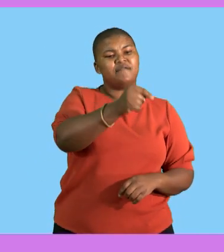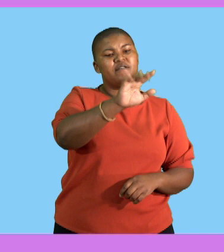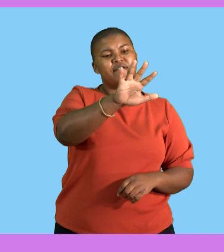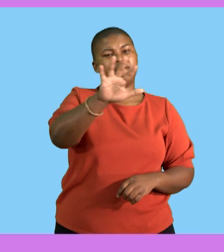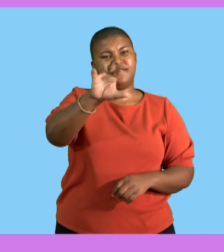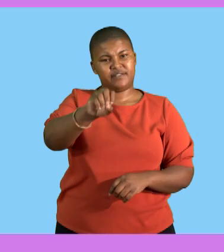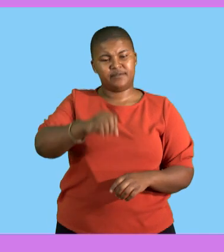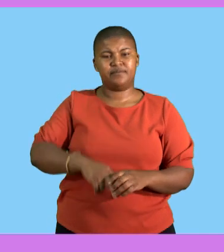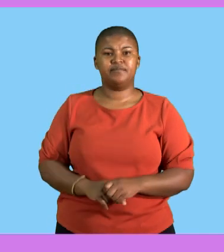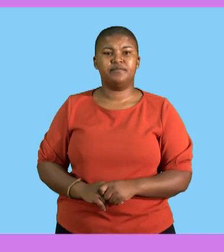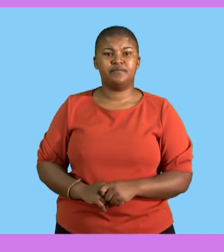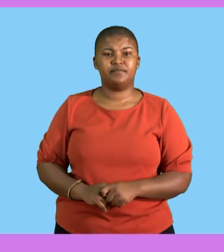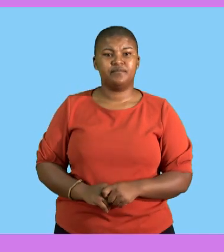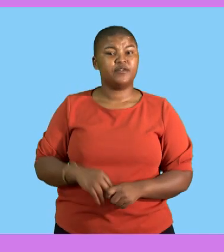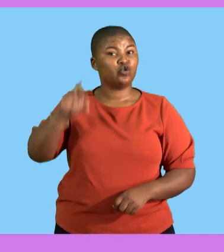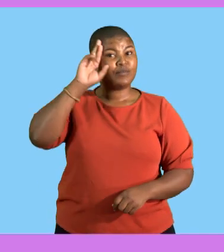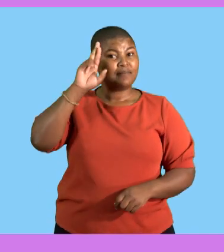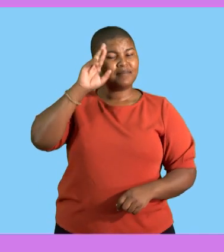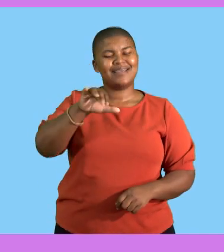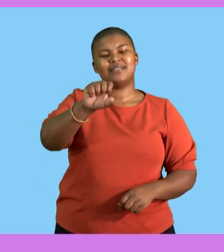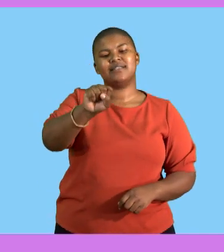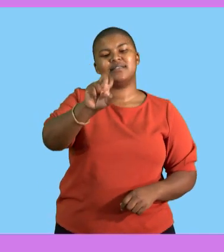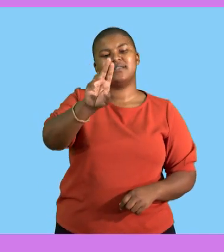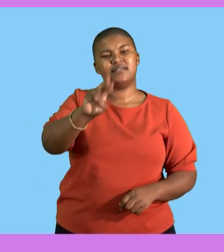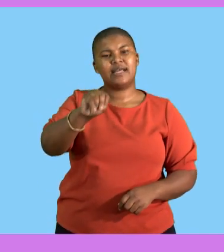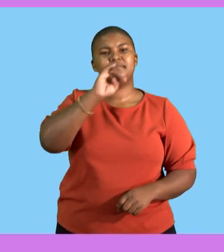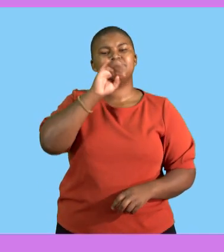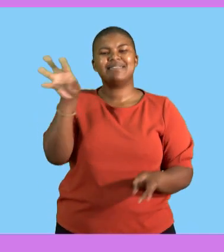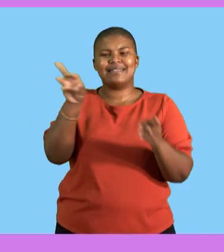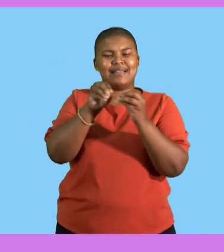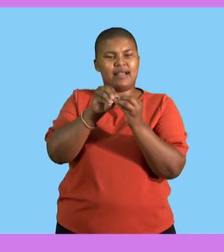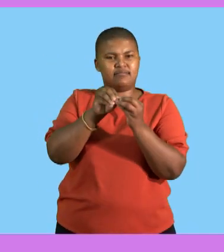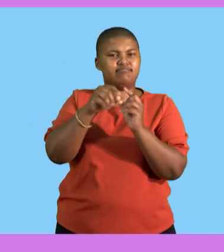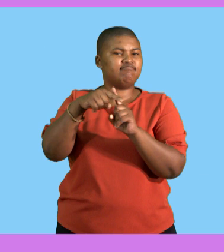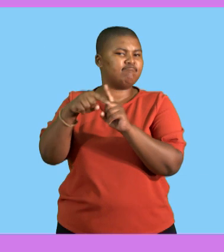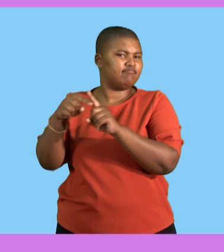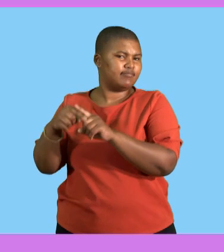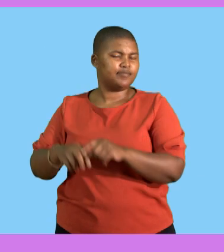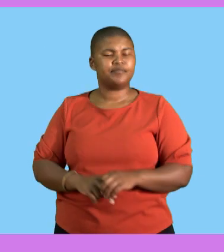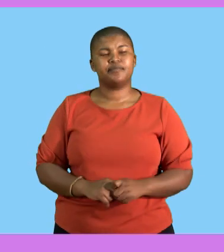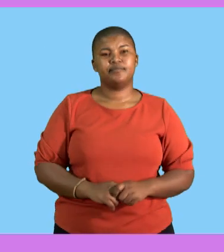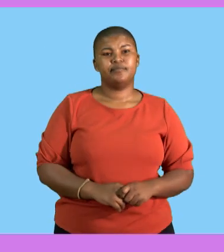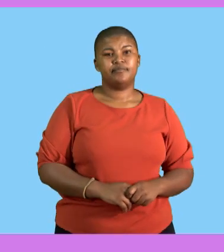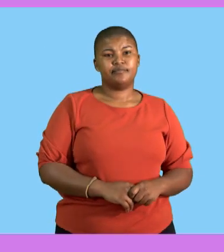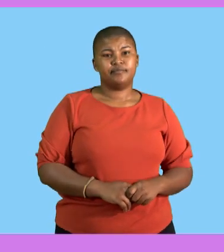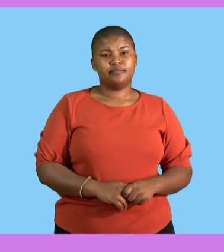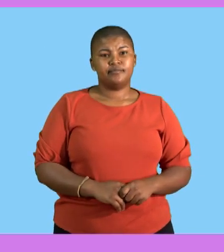5,550. Remember, when we talk of the sum, we must add. So we have the second salary,